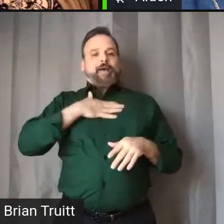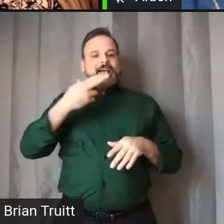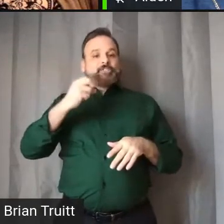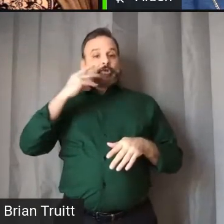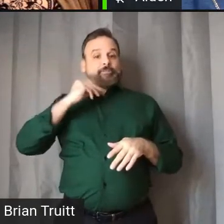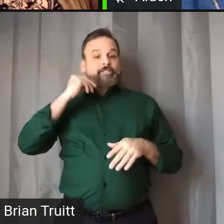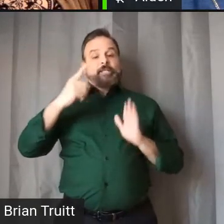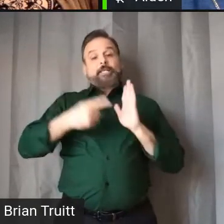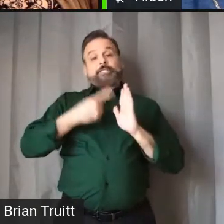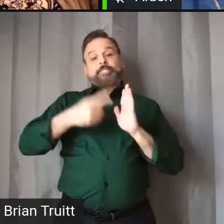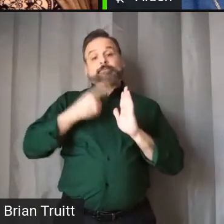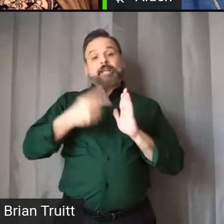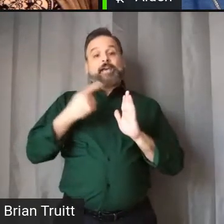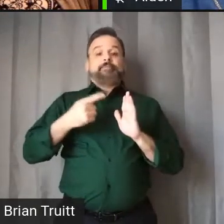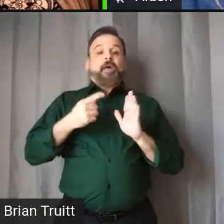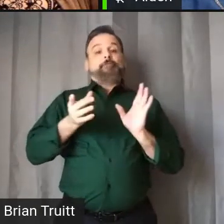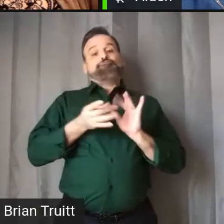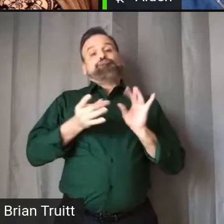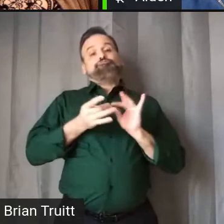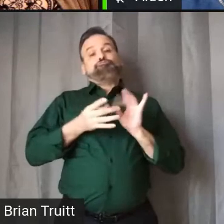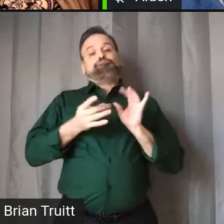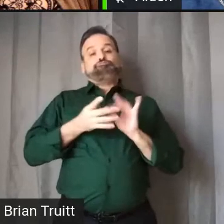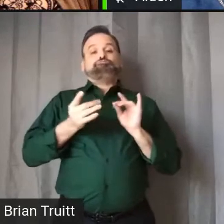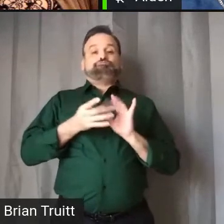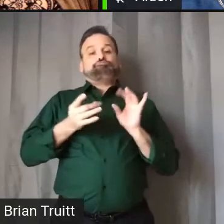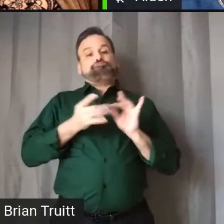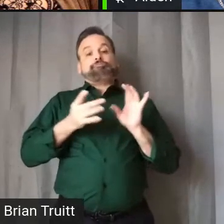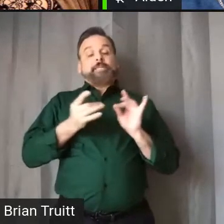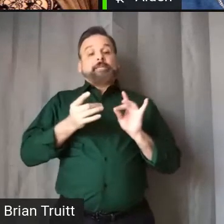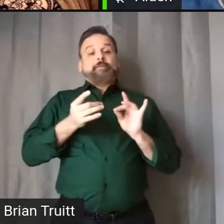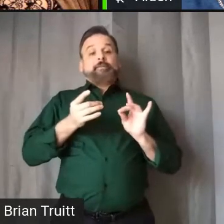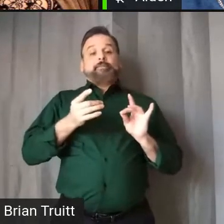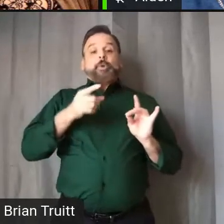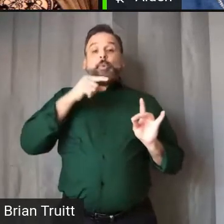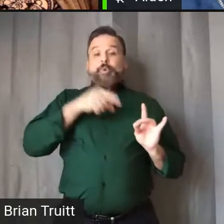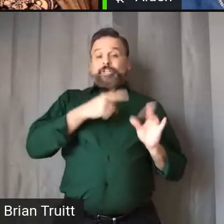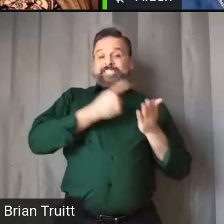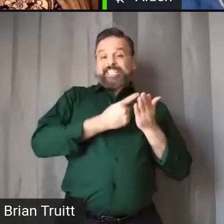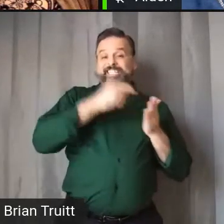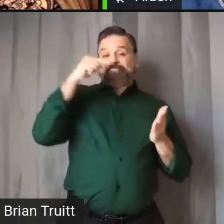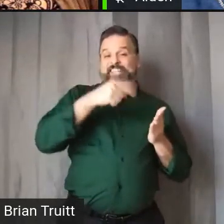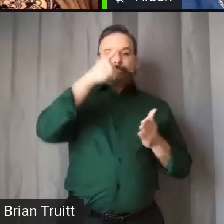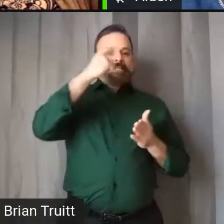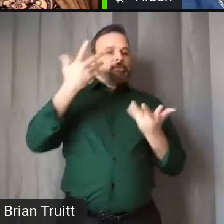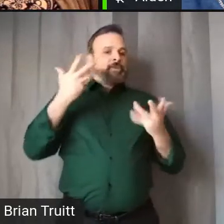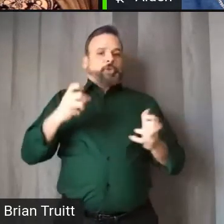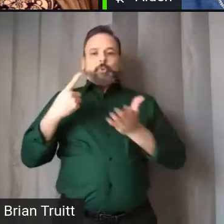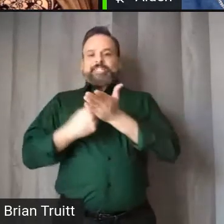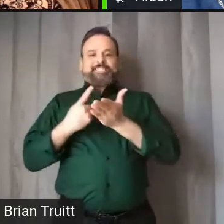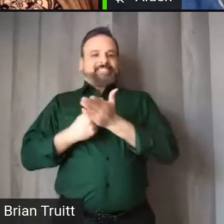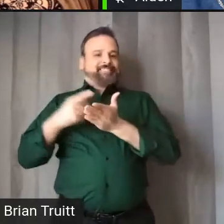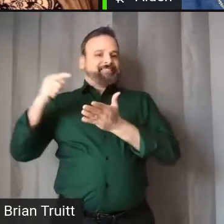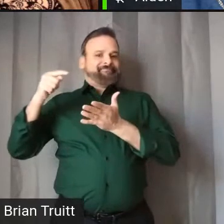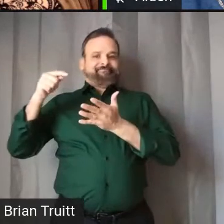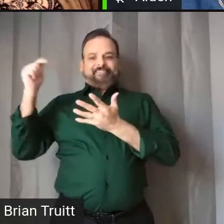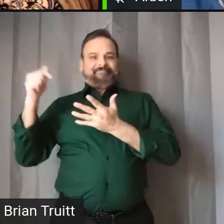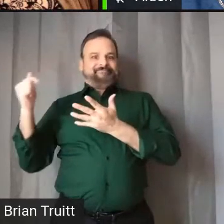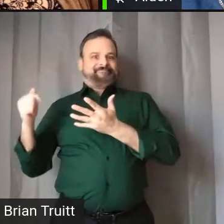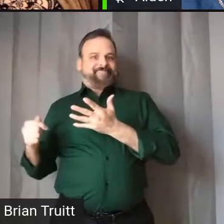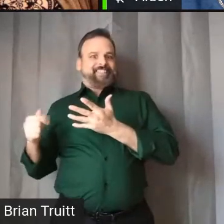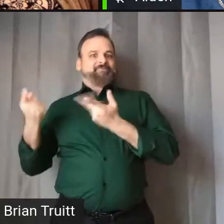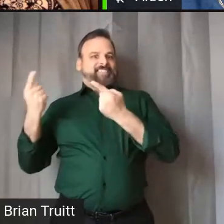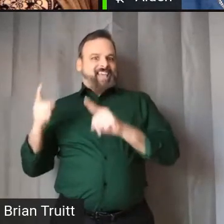know, sometimes that banter is like what we're talking about instead of talking about, you know, what we really know is happening